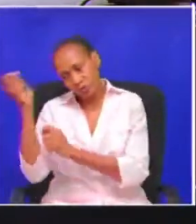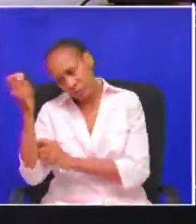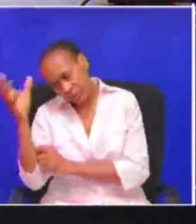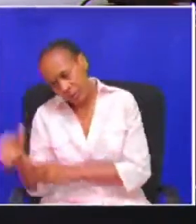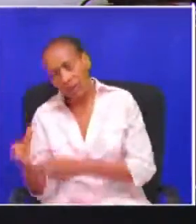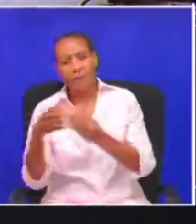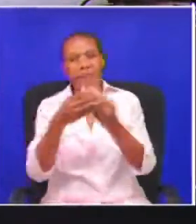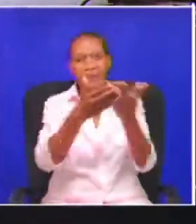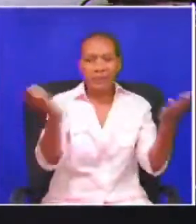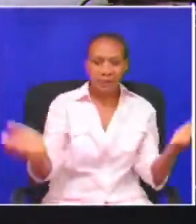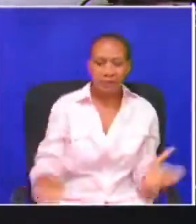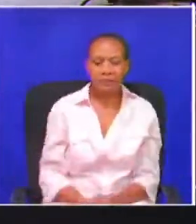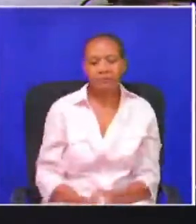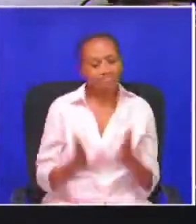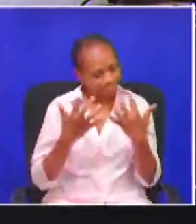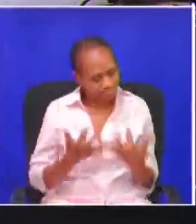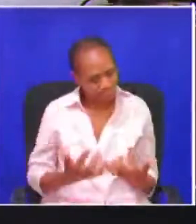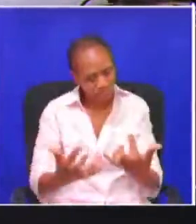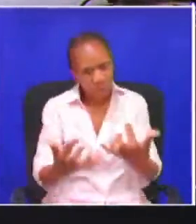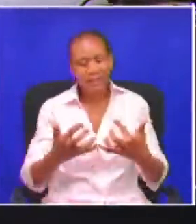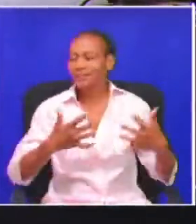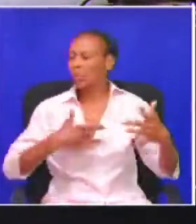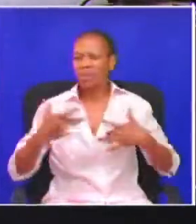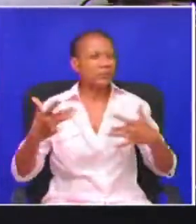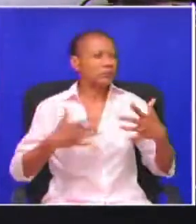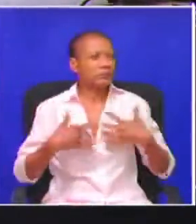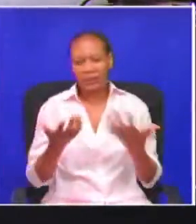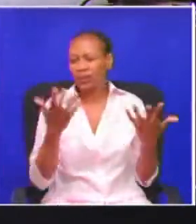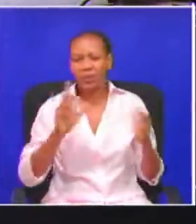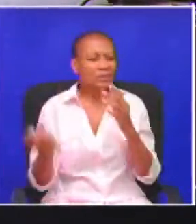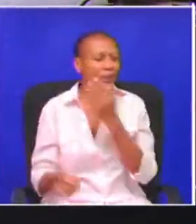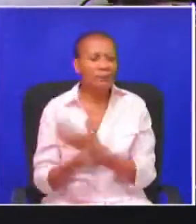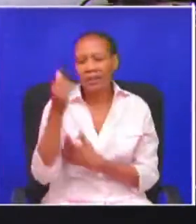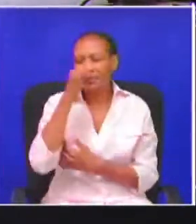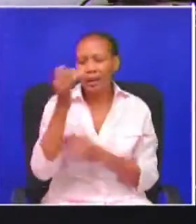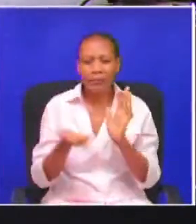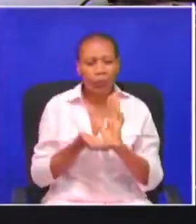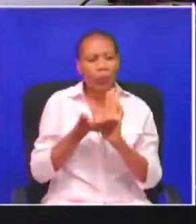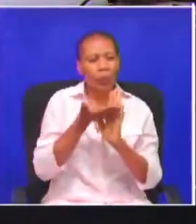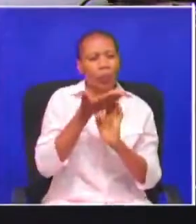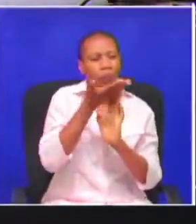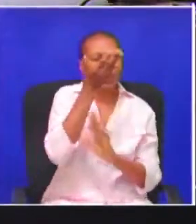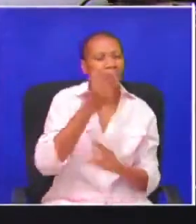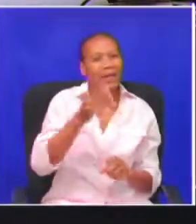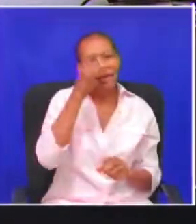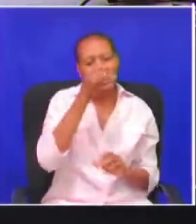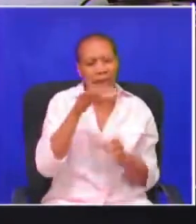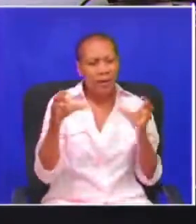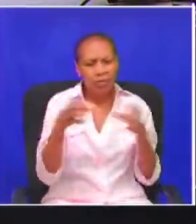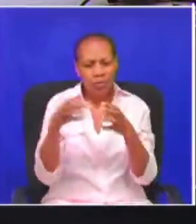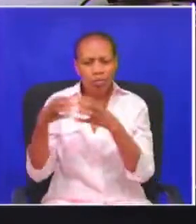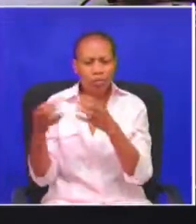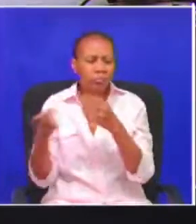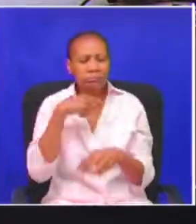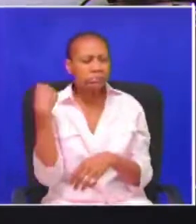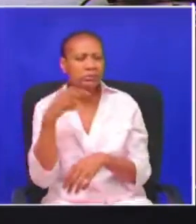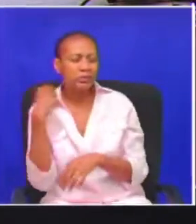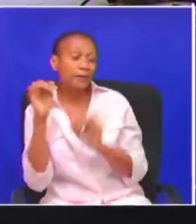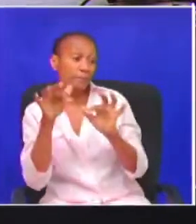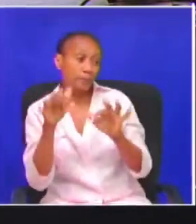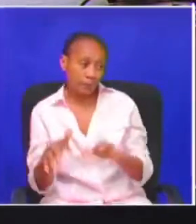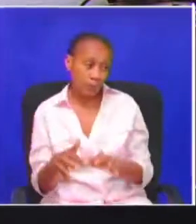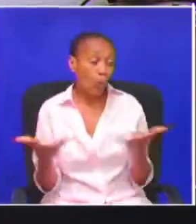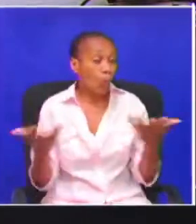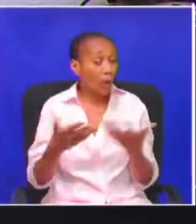all South Africans must be concerned at the apparent rise in gangster-related killings in